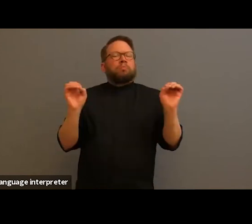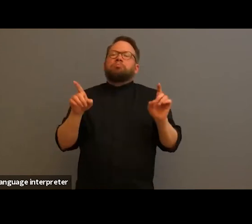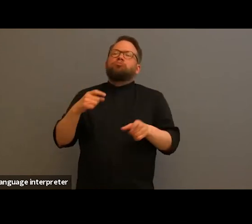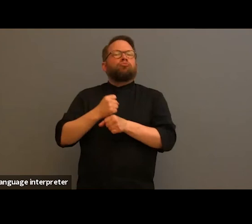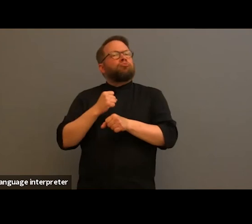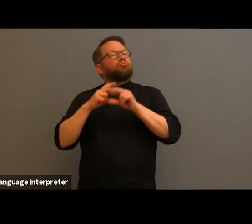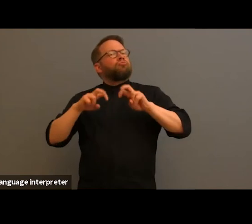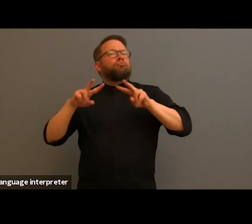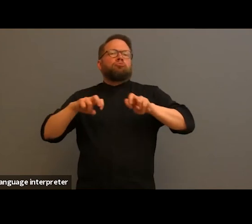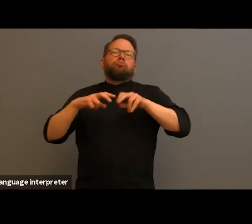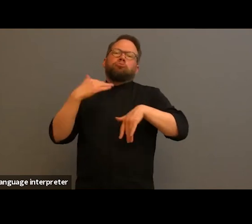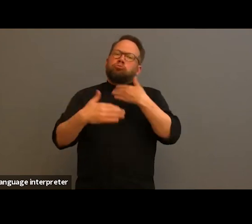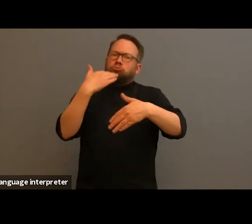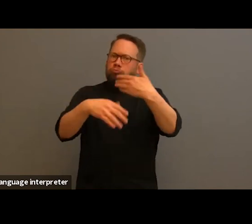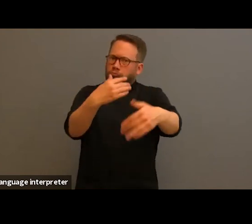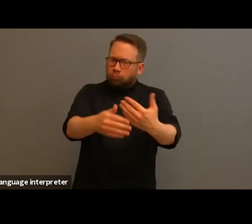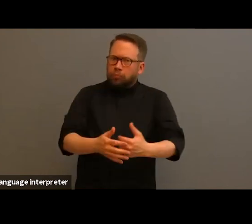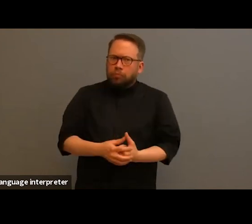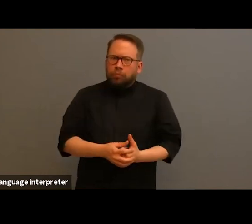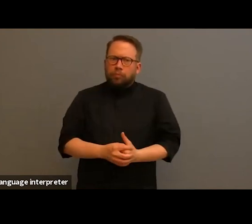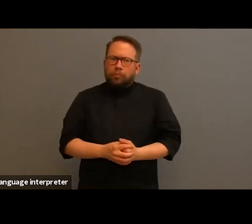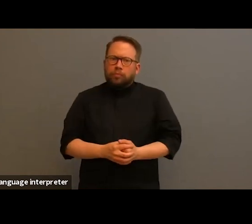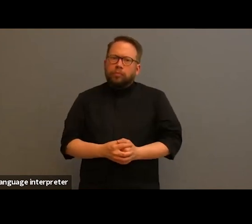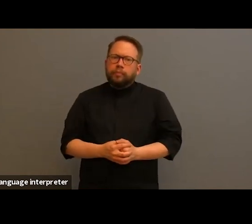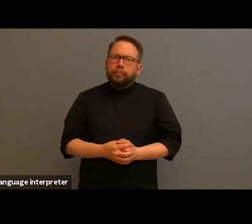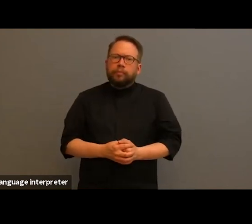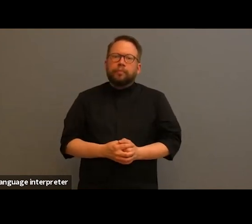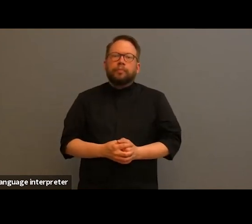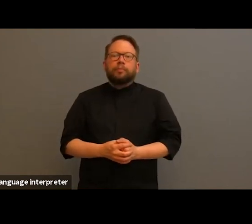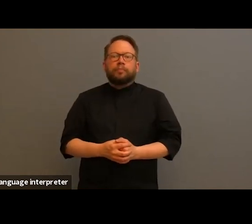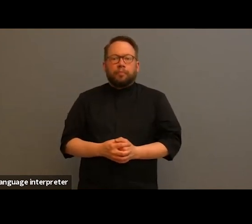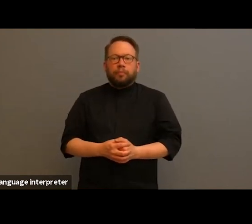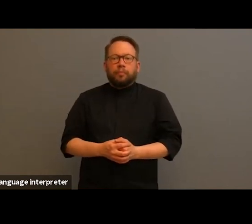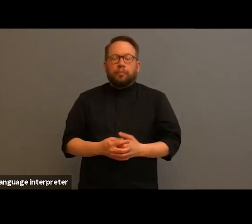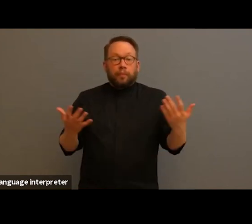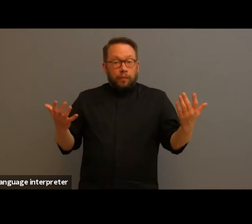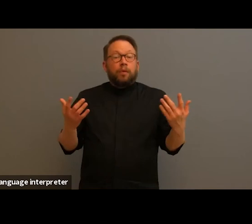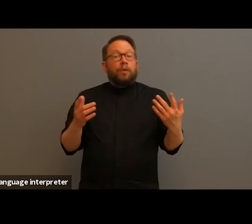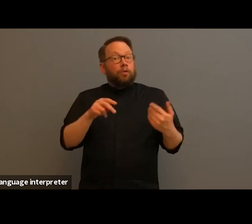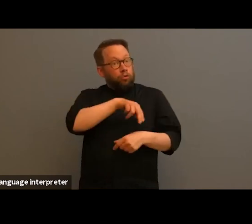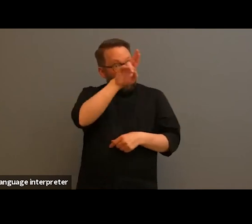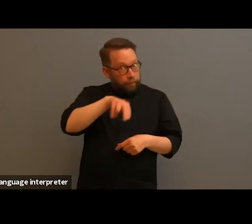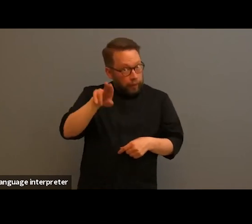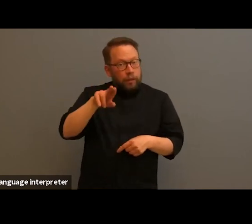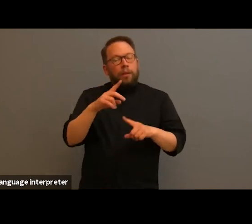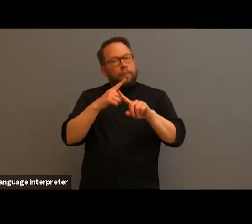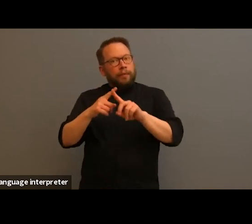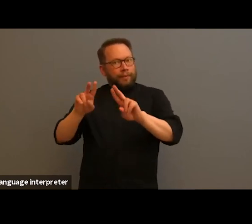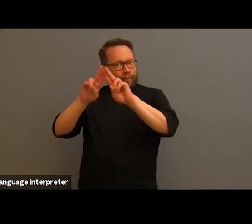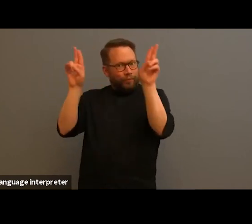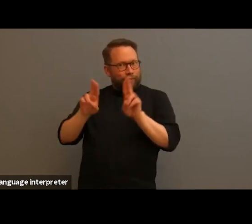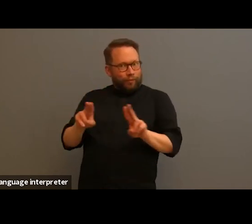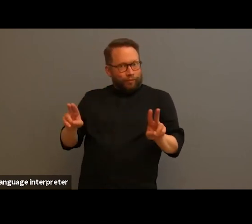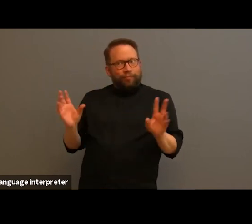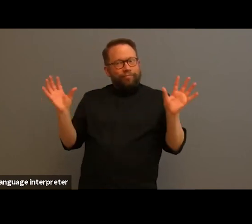organization, both in Norway and internationally. Norwegian Computer Center's expert teams on universal